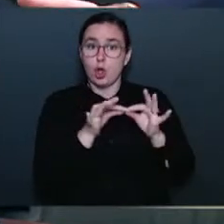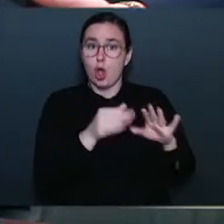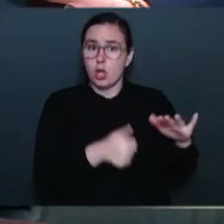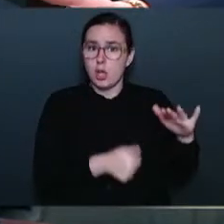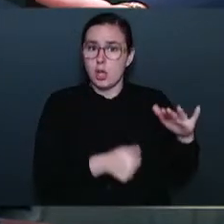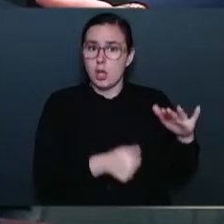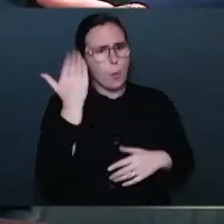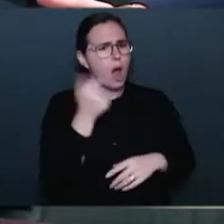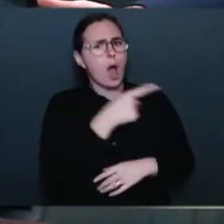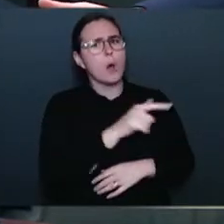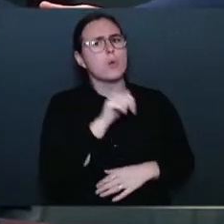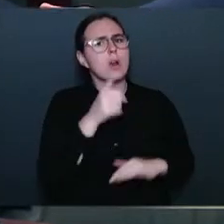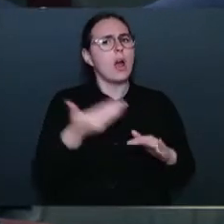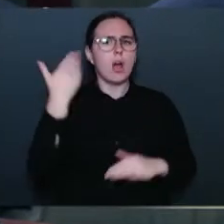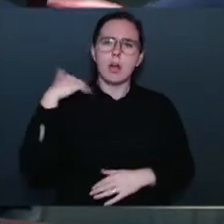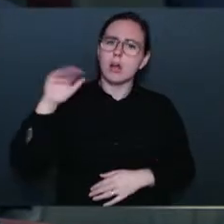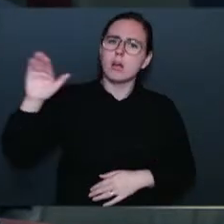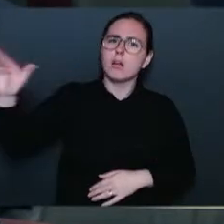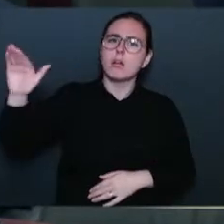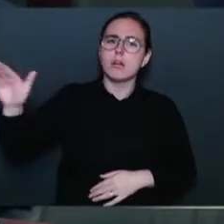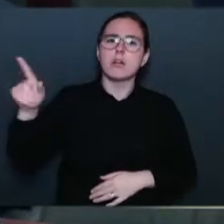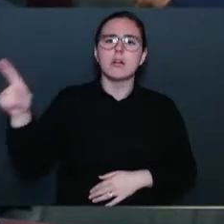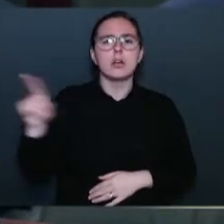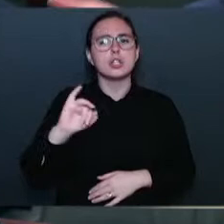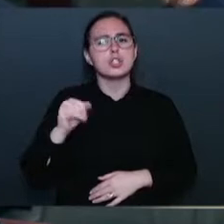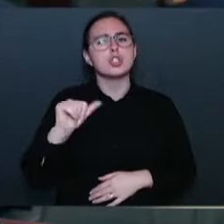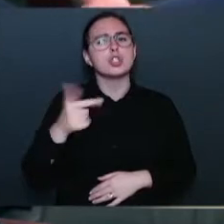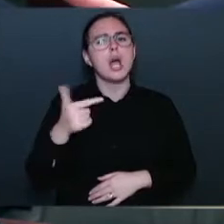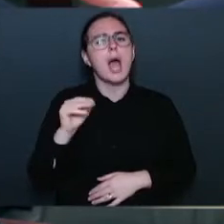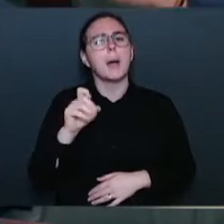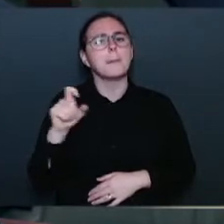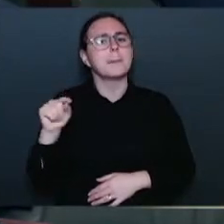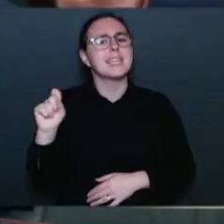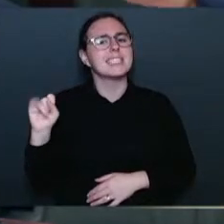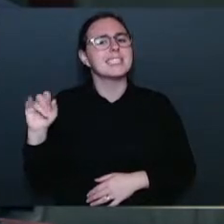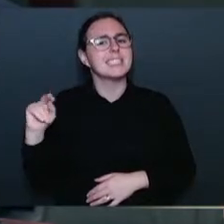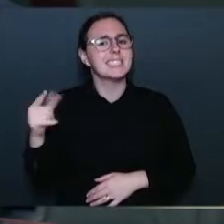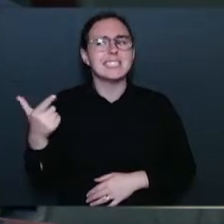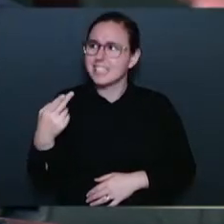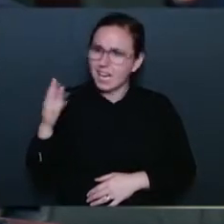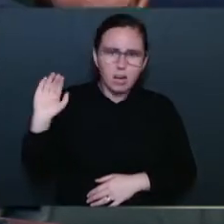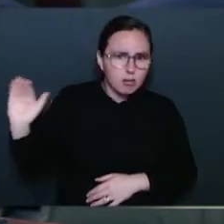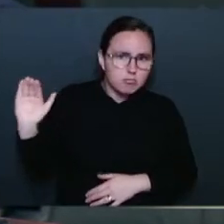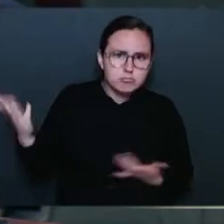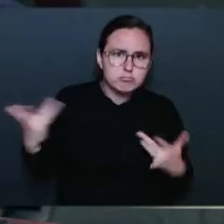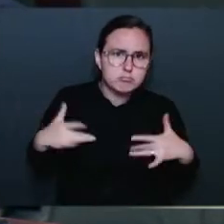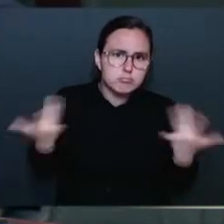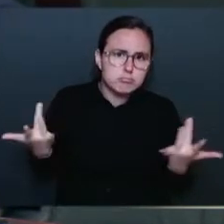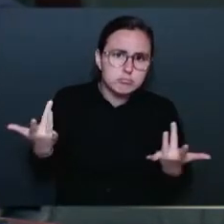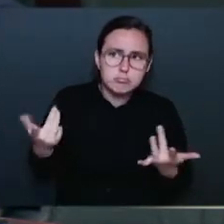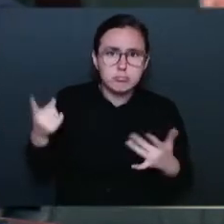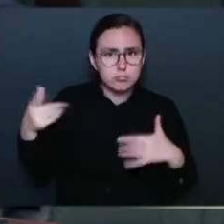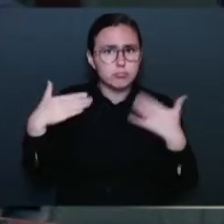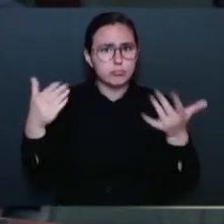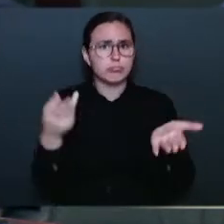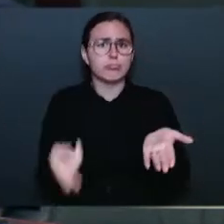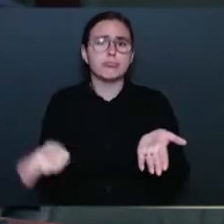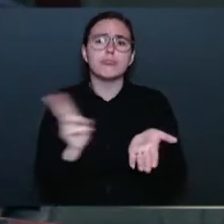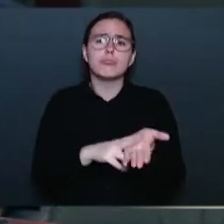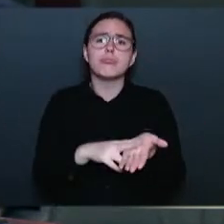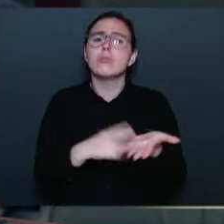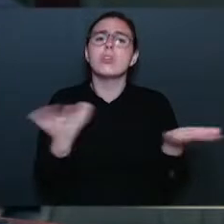signed on to a 300 increase in the carbon tax which increases the cost of everything in particular groceries in particular